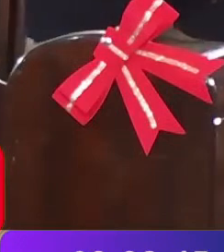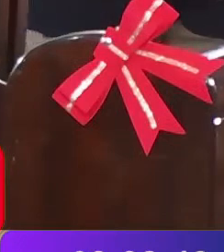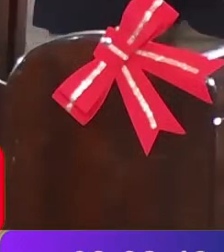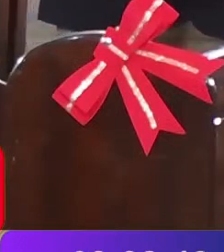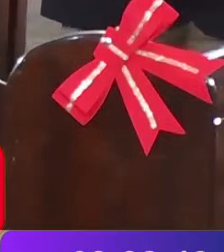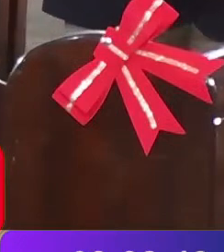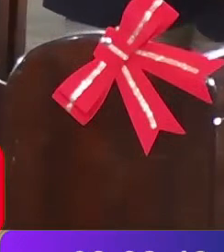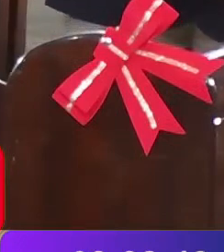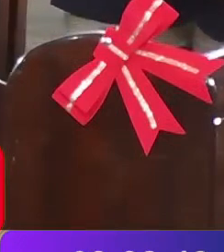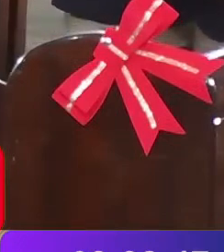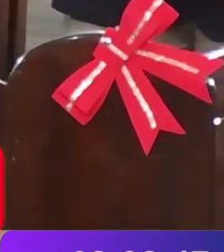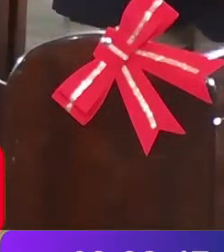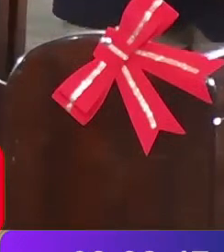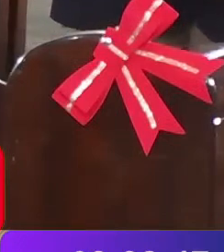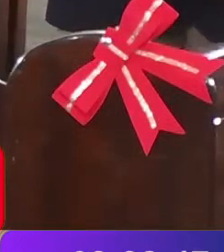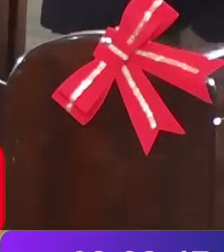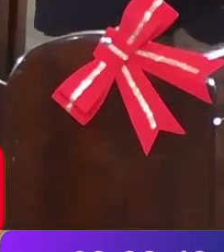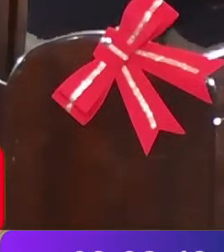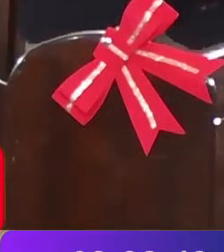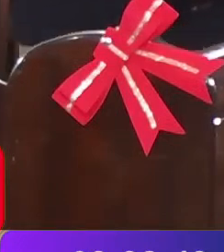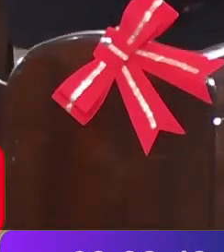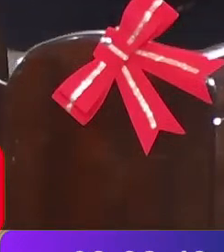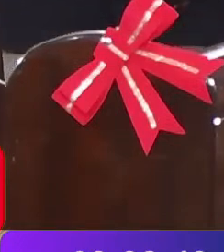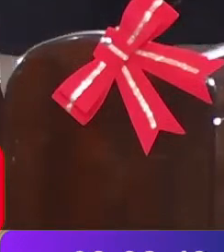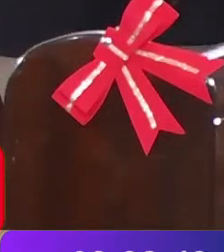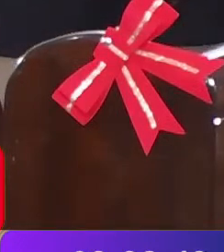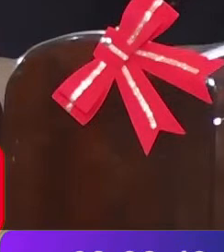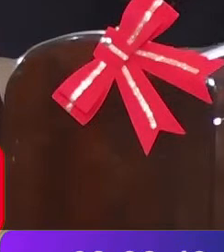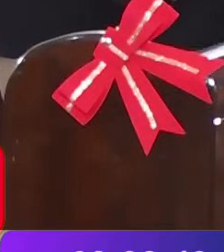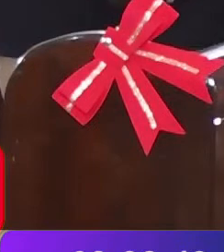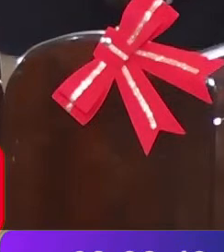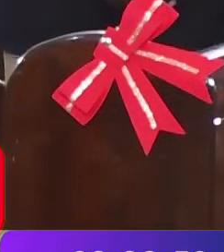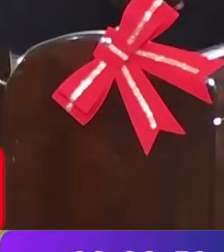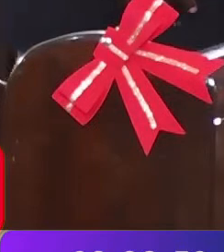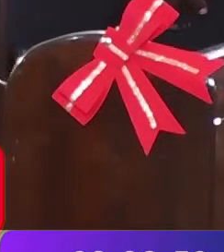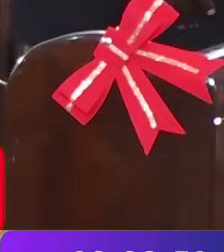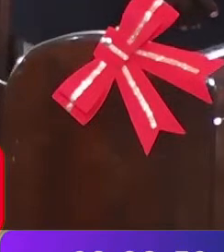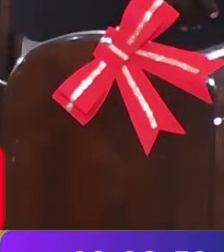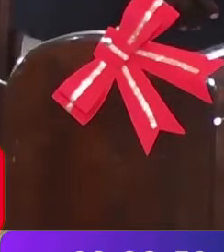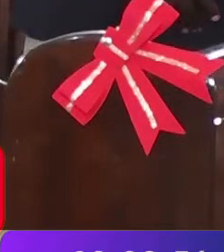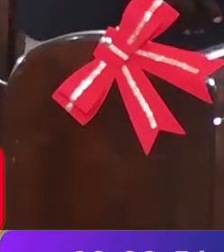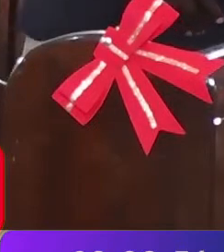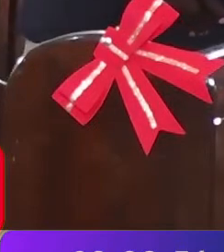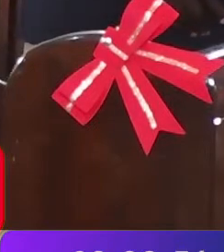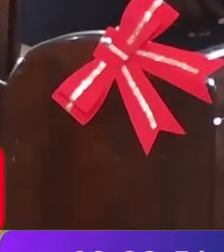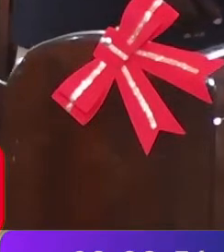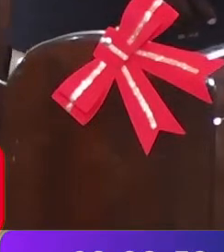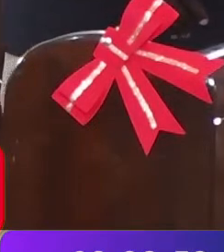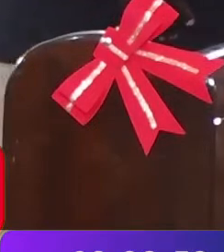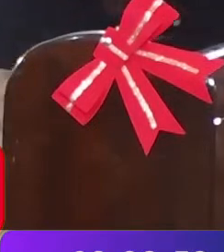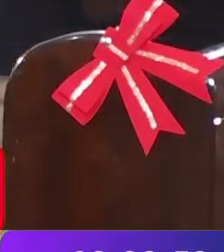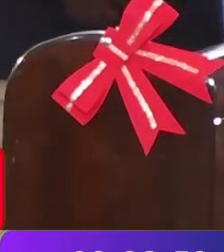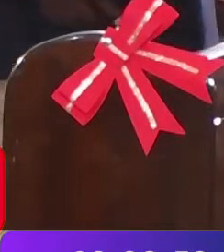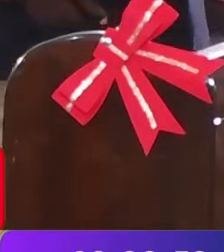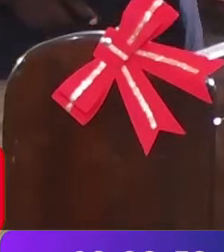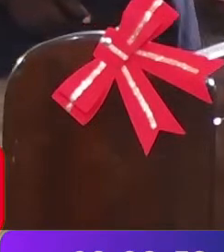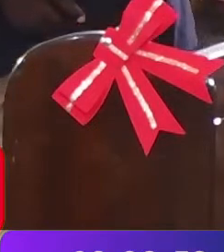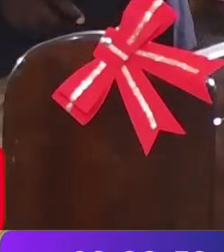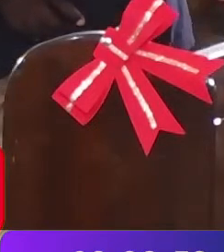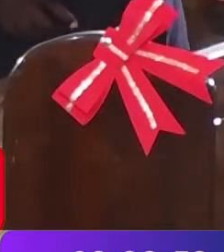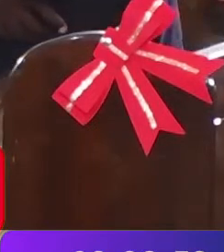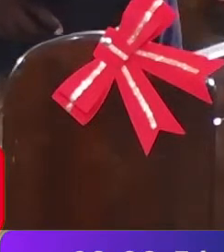country to you, dear Lord. We want to pray, Father, for the leadership of this country. We pray, Father, for